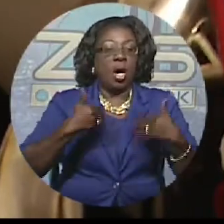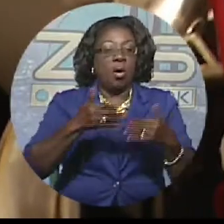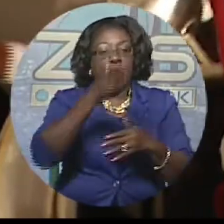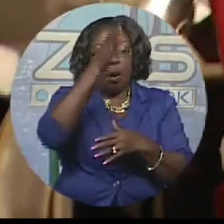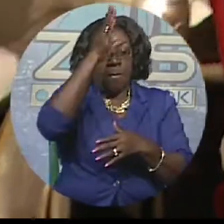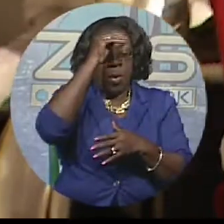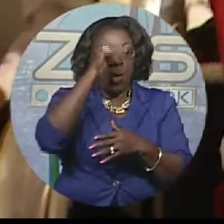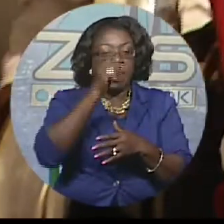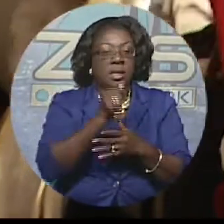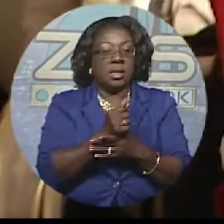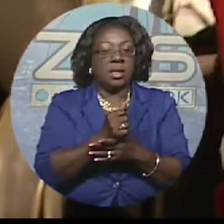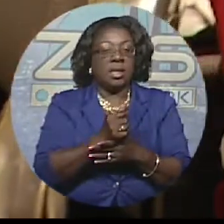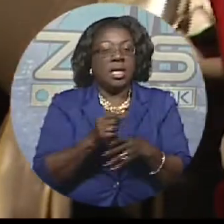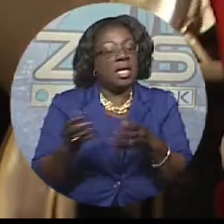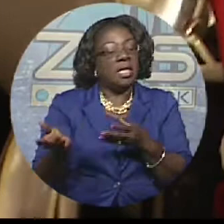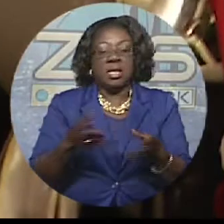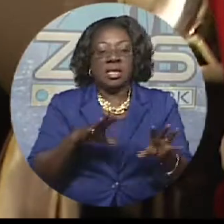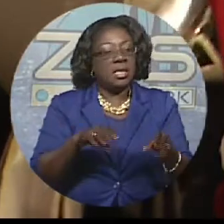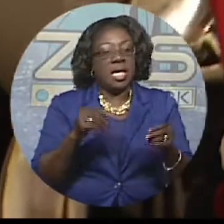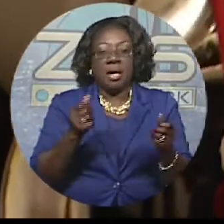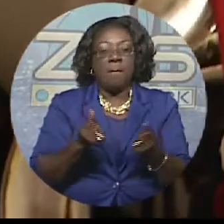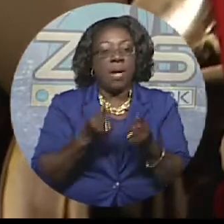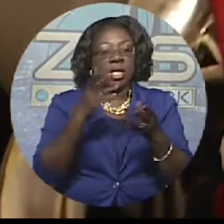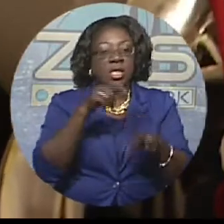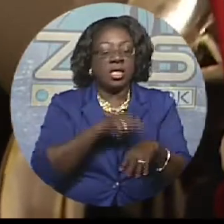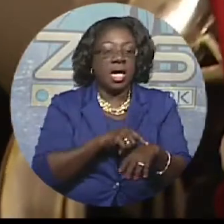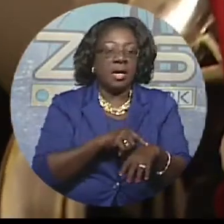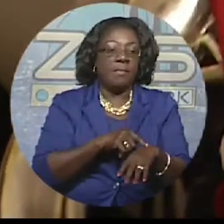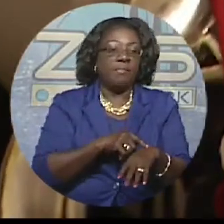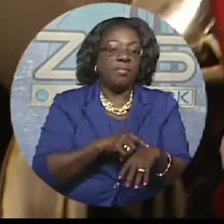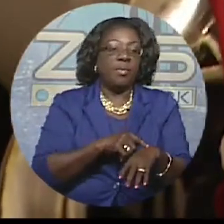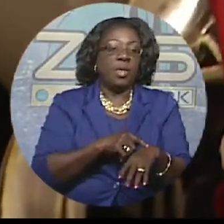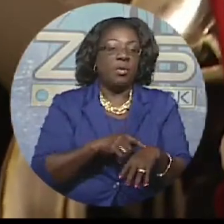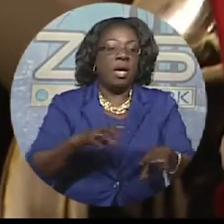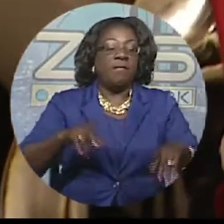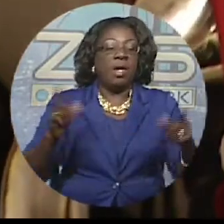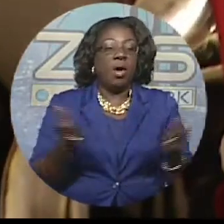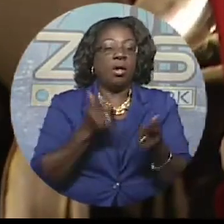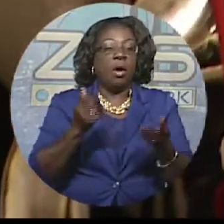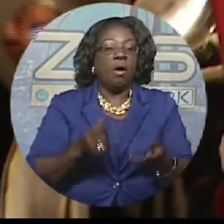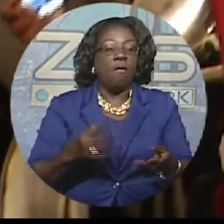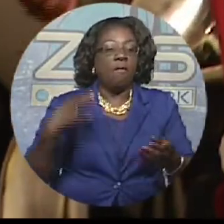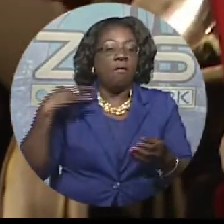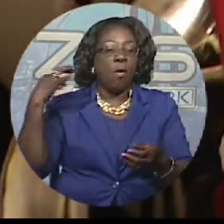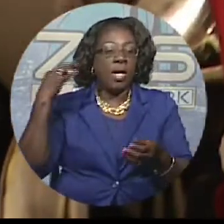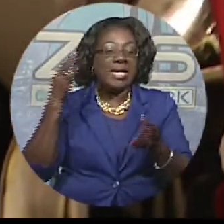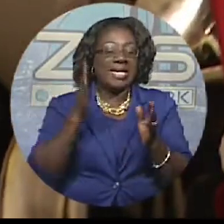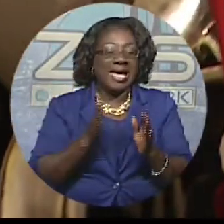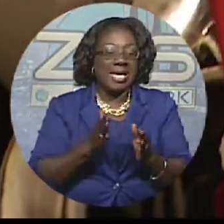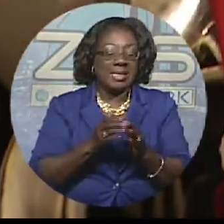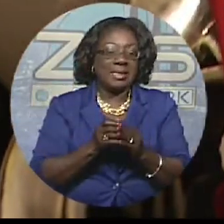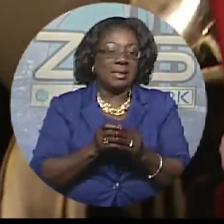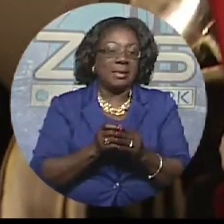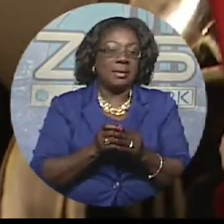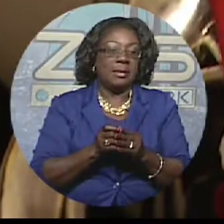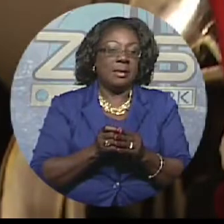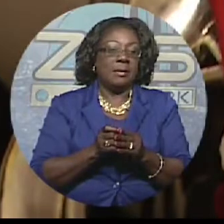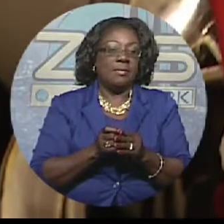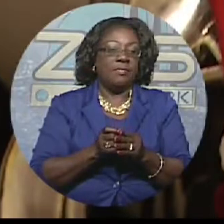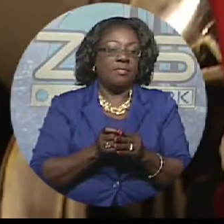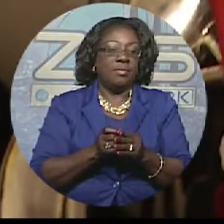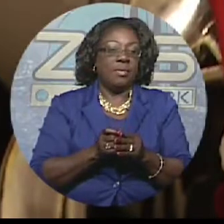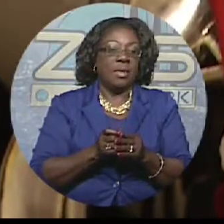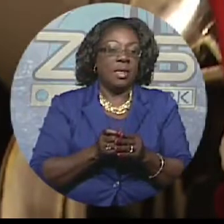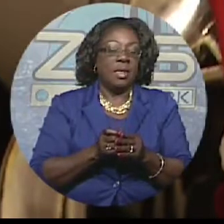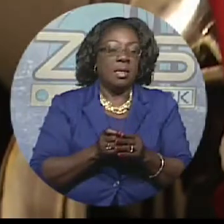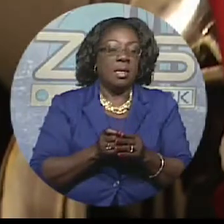in these areas. And it doesn't take much time. They are tremendous volunteers, mind you. One came up here just now, Brother Nesmond Higgins, and